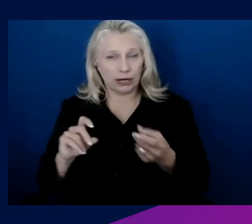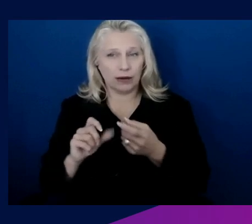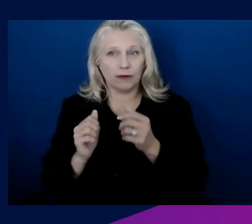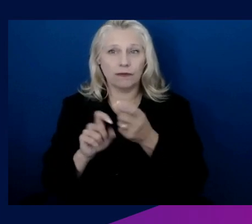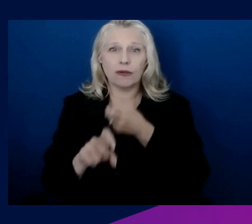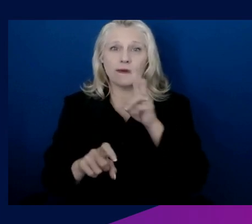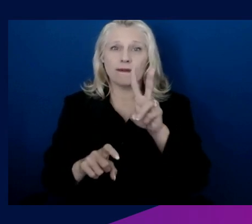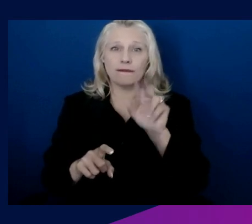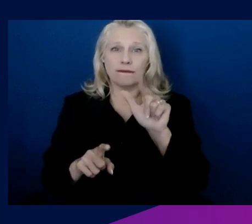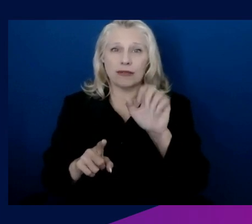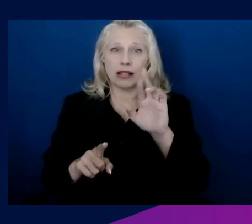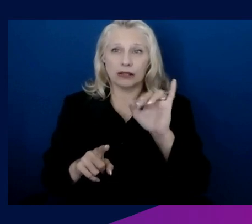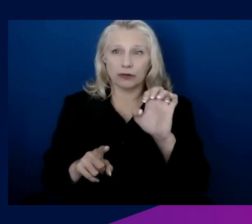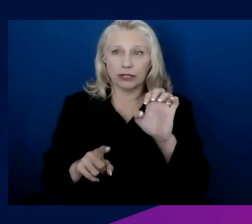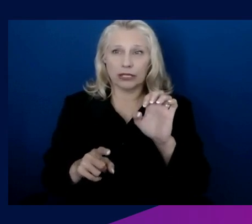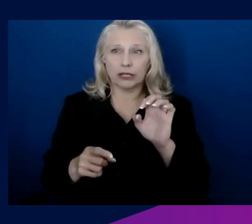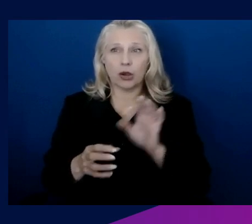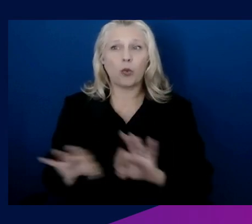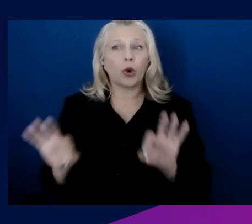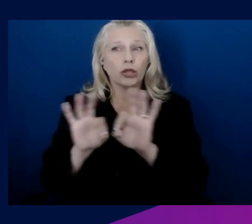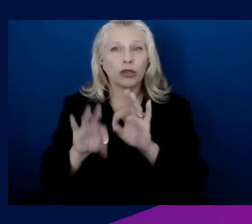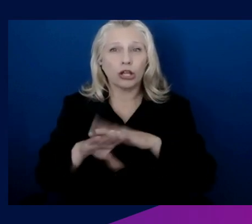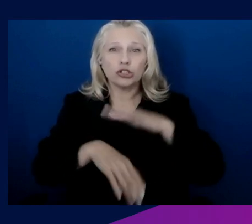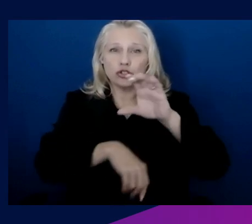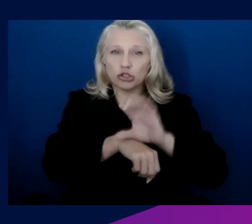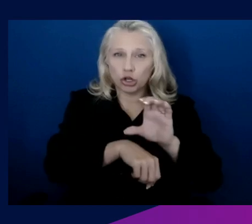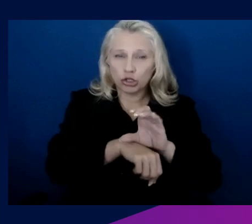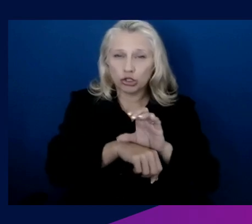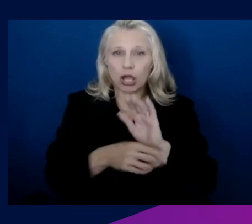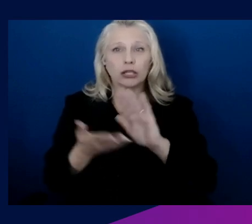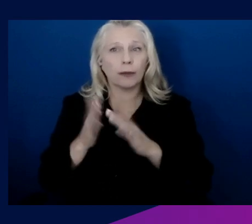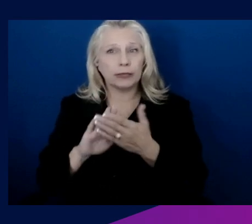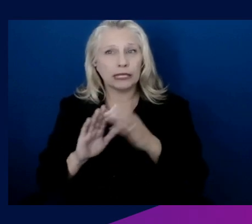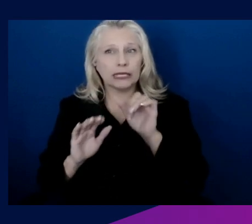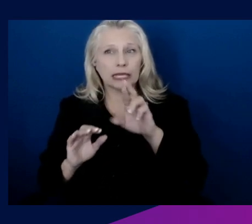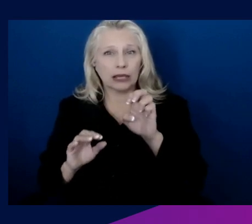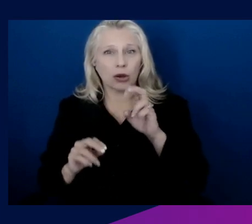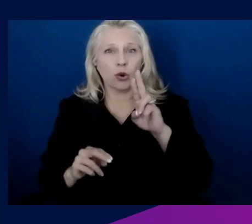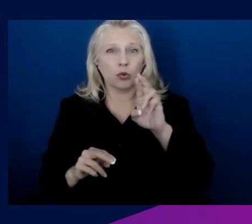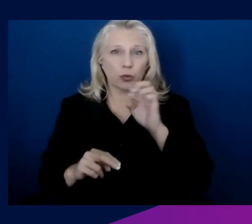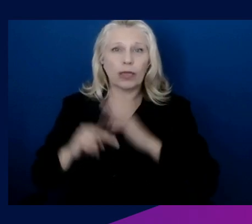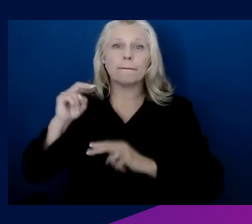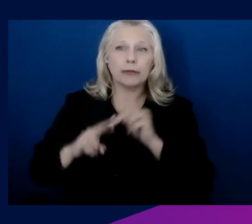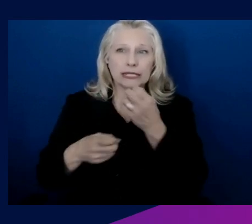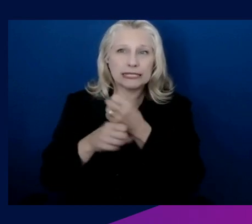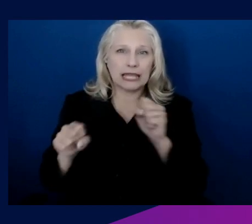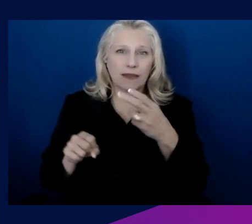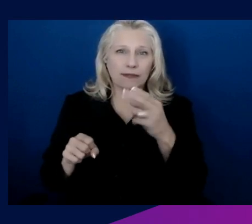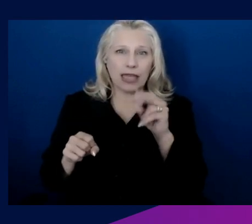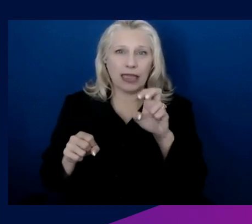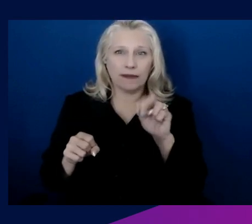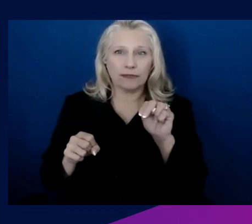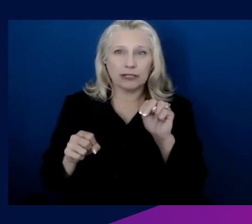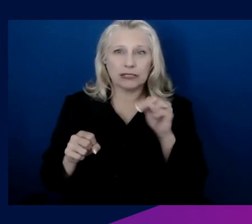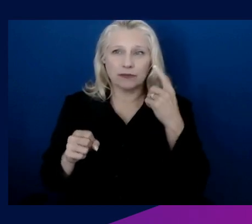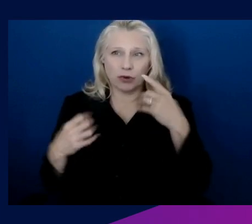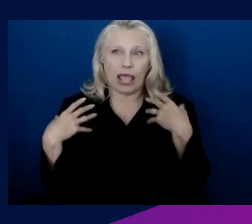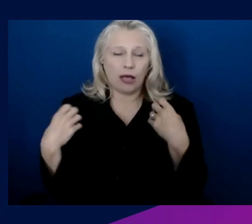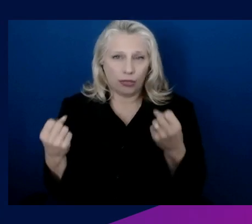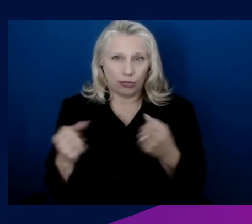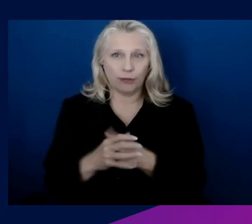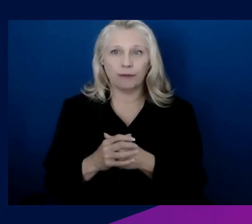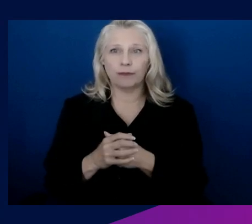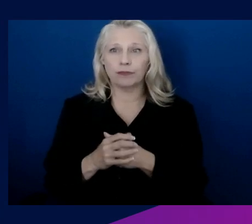on church, community, and care, rebuilding safe havens for health. We have another polling session, so